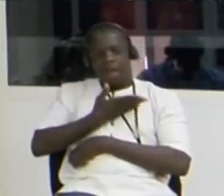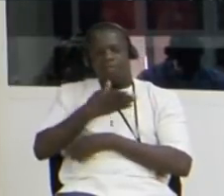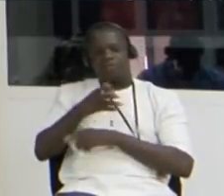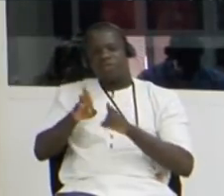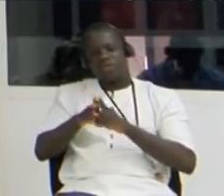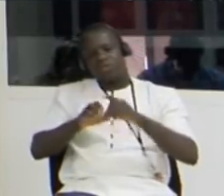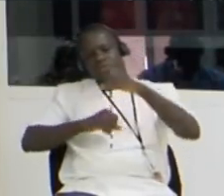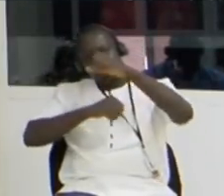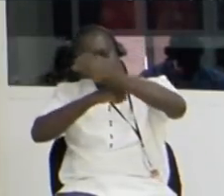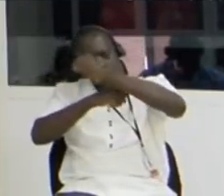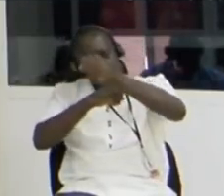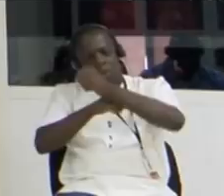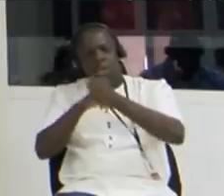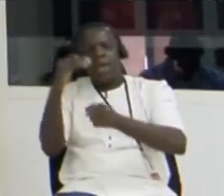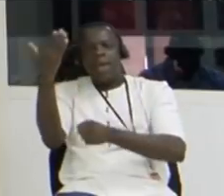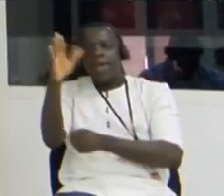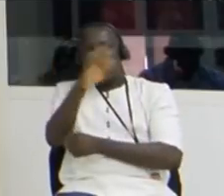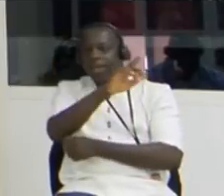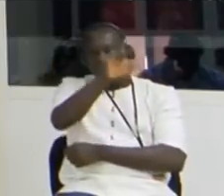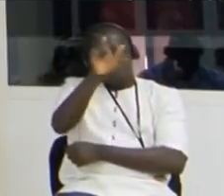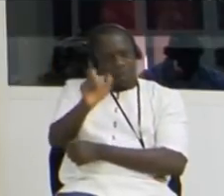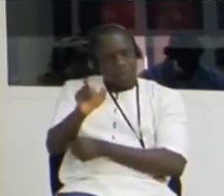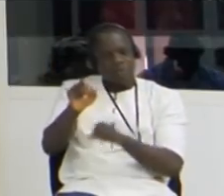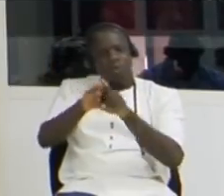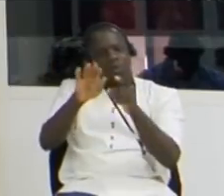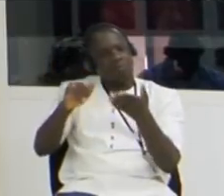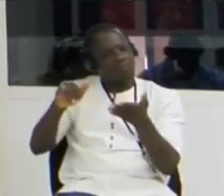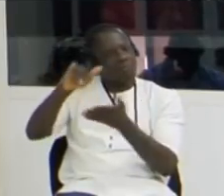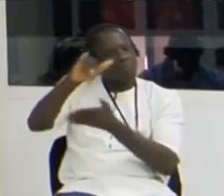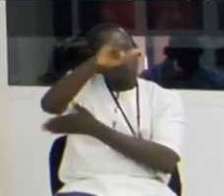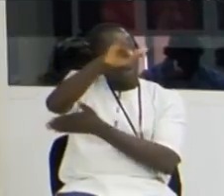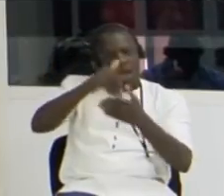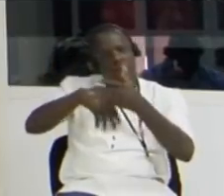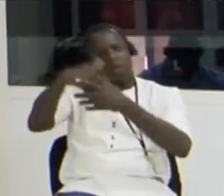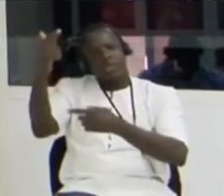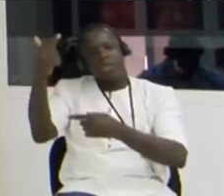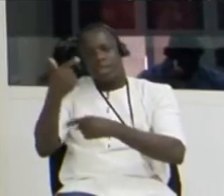actually sponsor any overseas programs for any student.